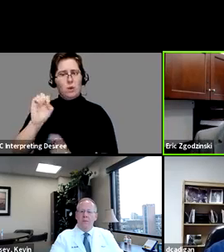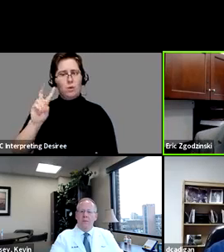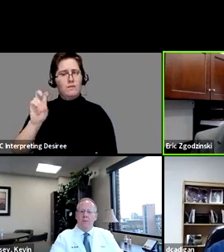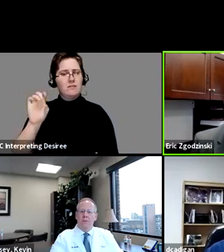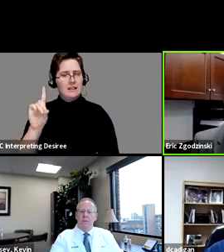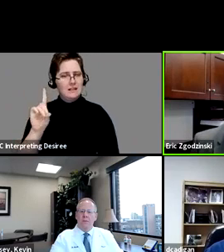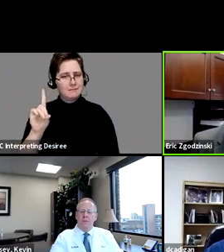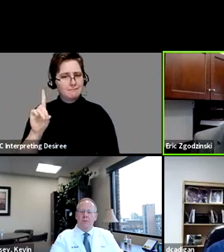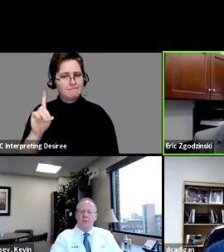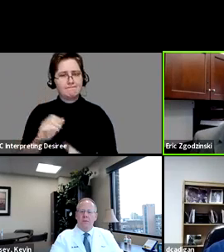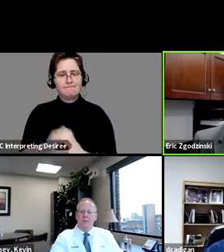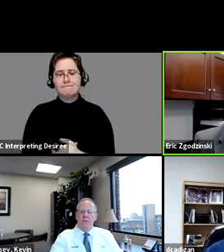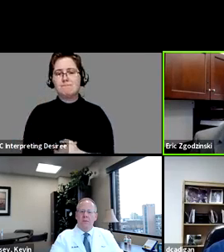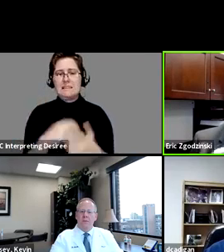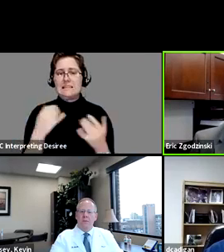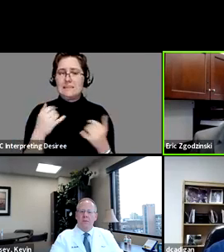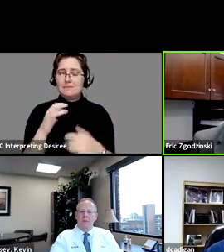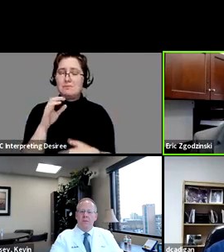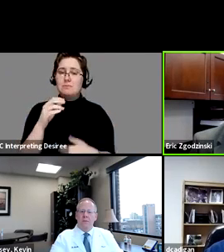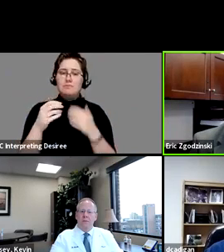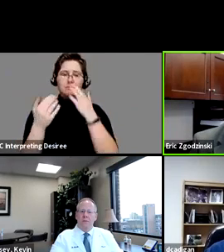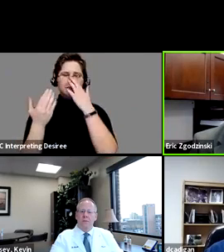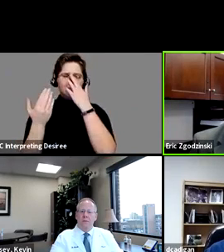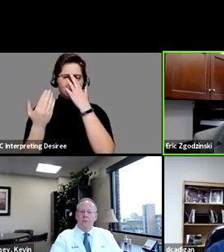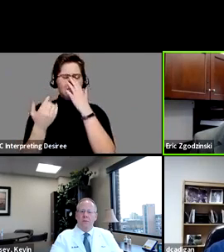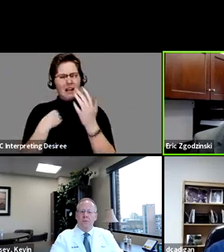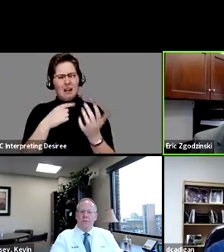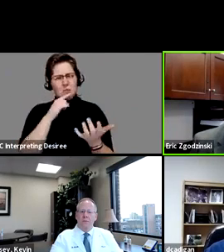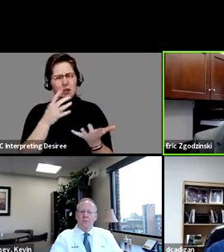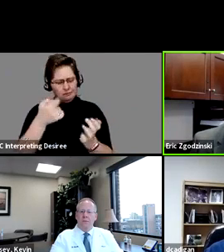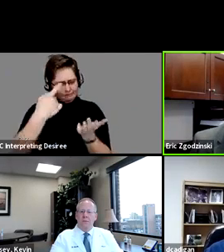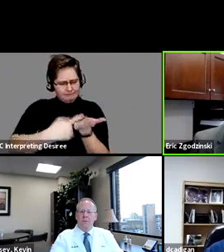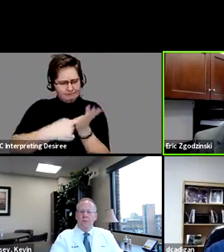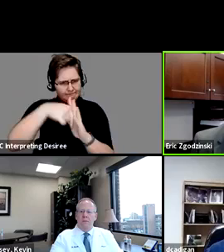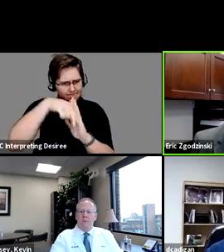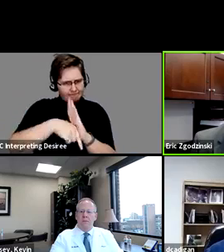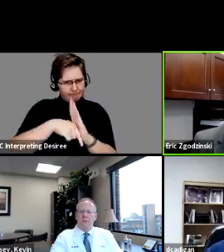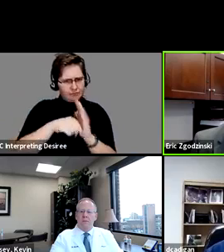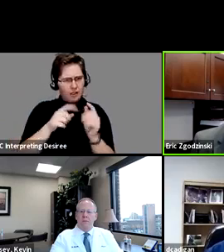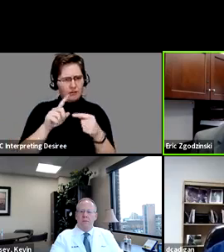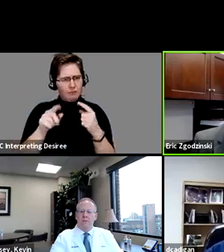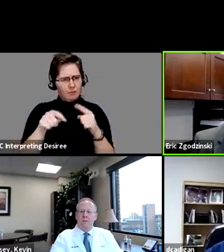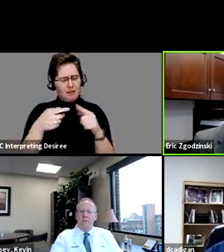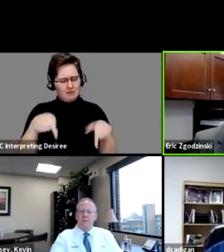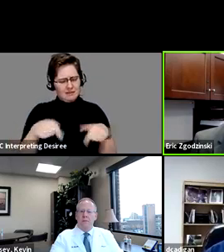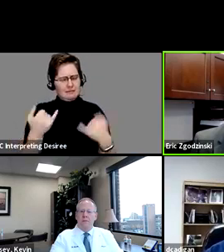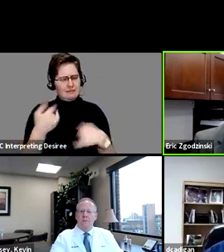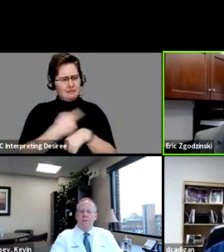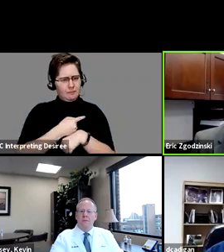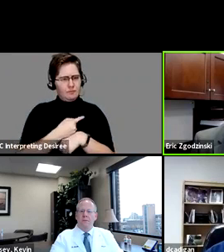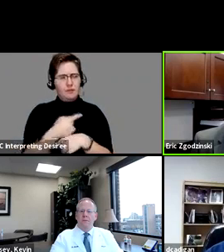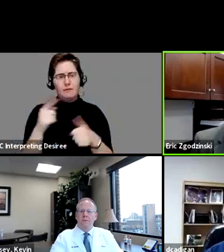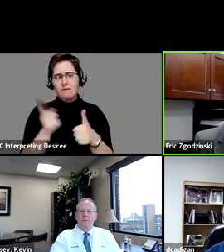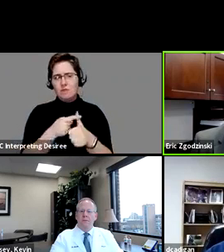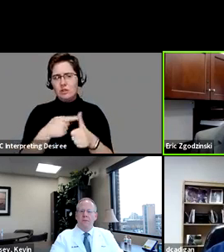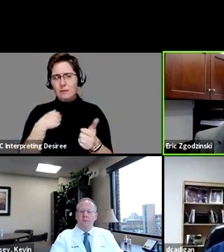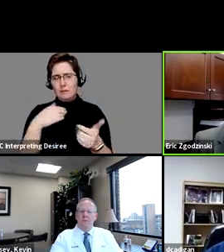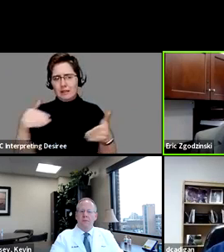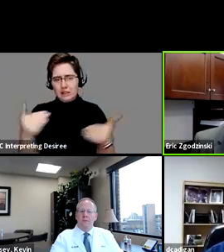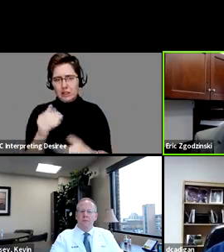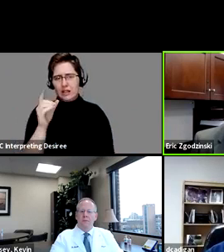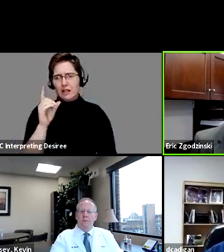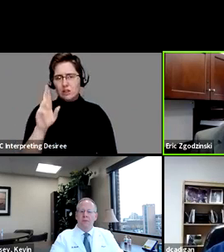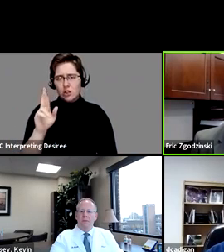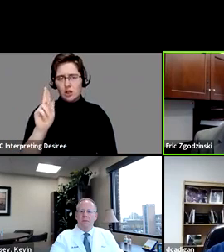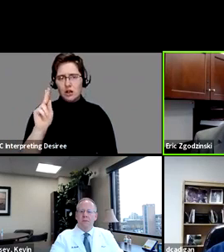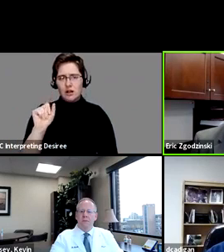said, I really want to get to the meat of the talk today. So I'm going to first introduce Dr. Kaminsky from